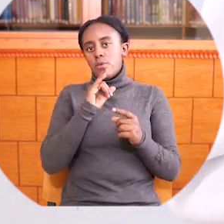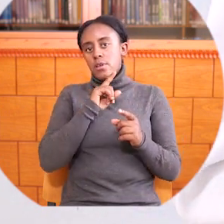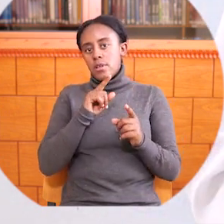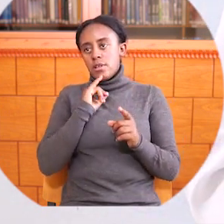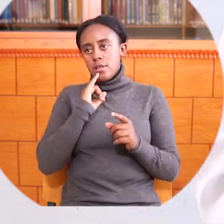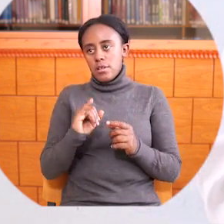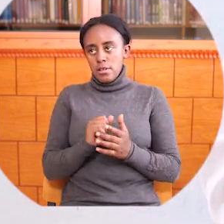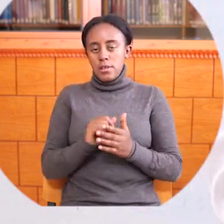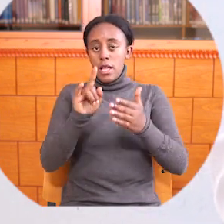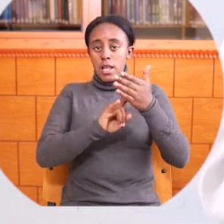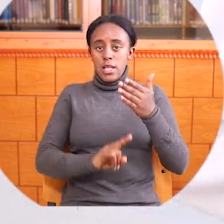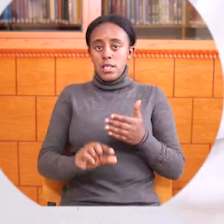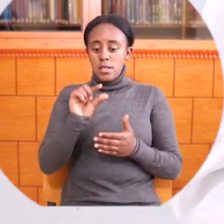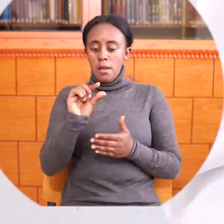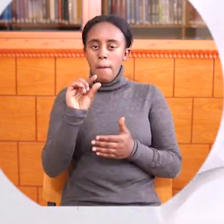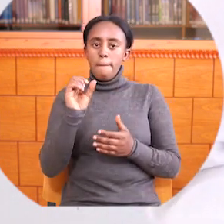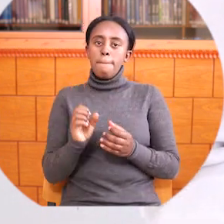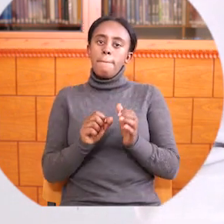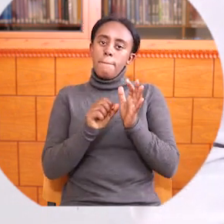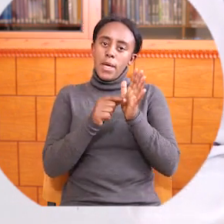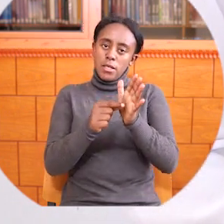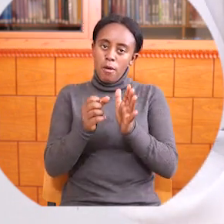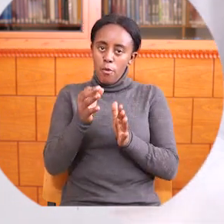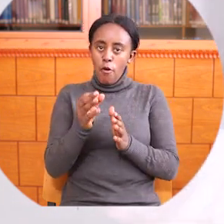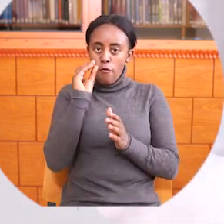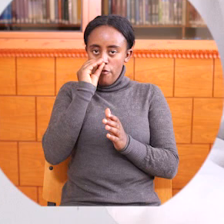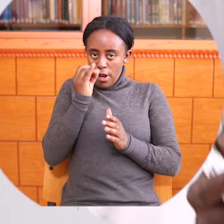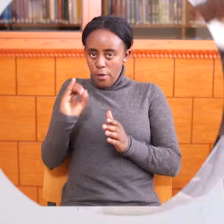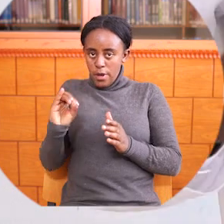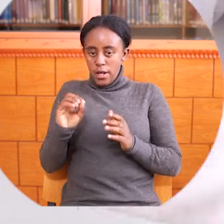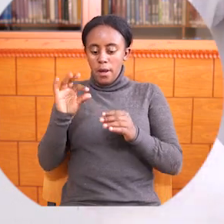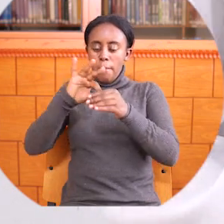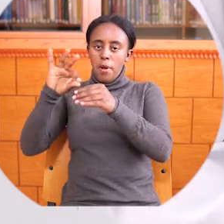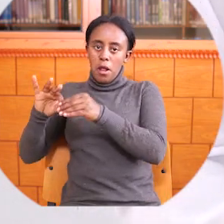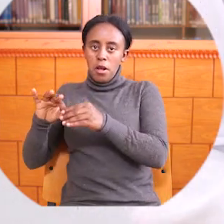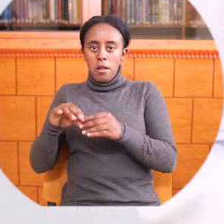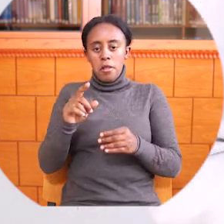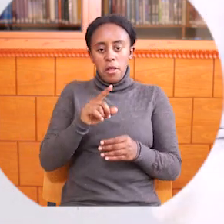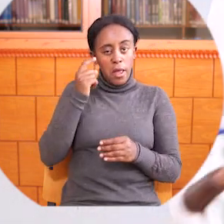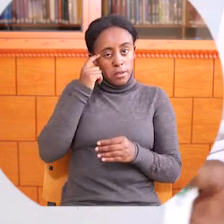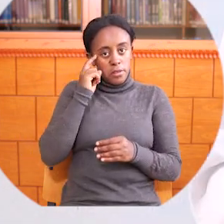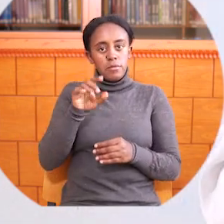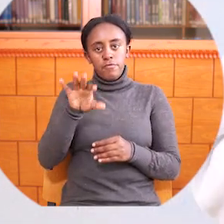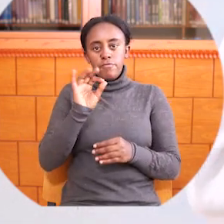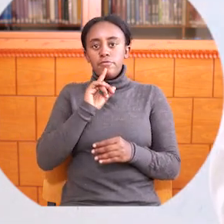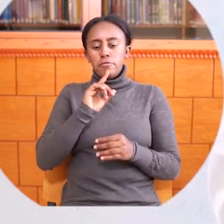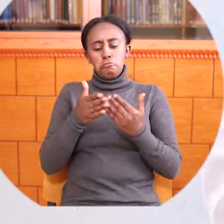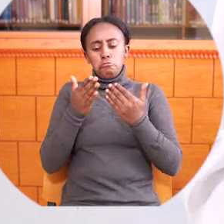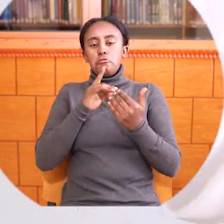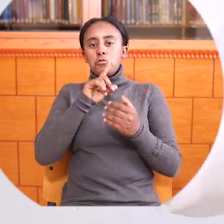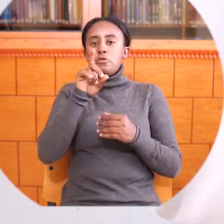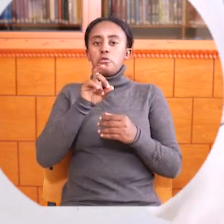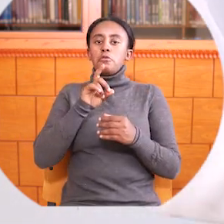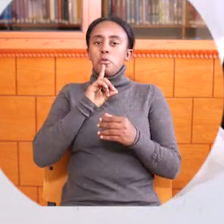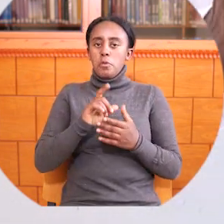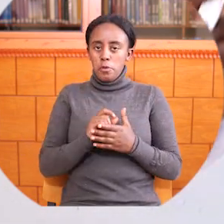some example of flowering plants. I think you have got the answers because the question is very easy.